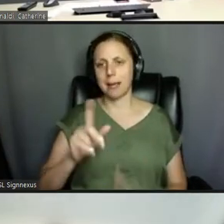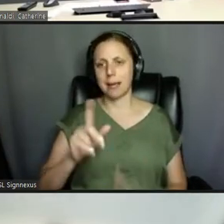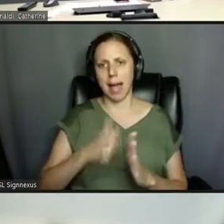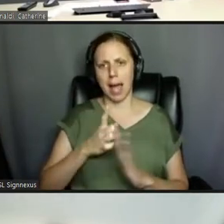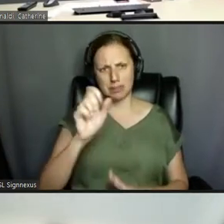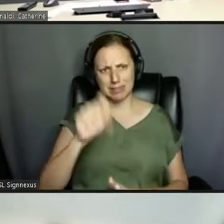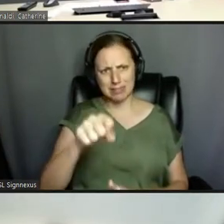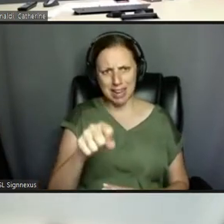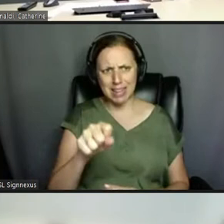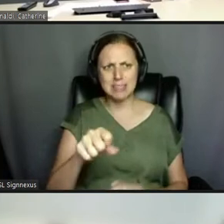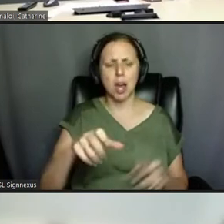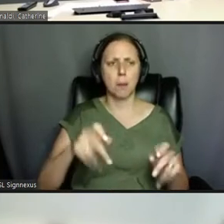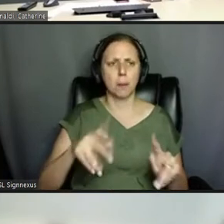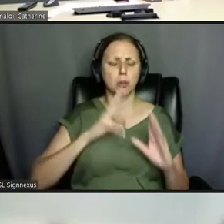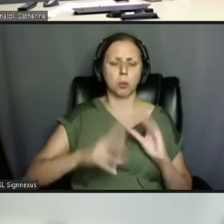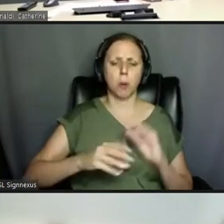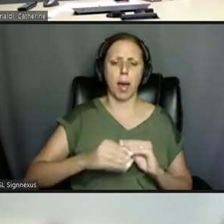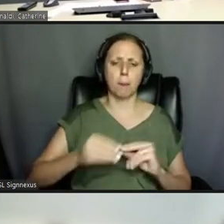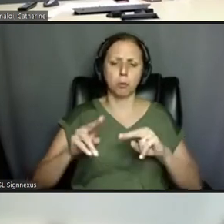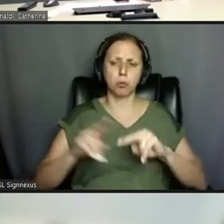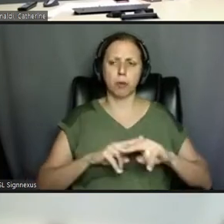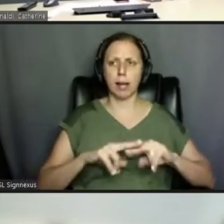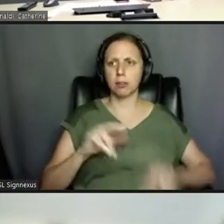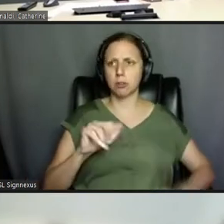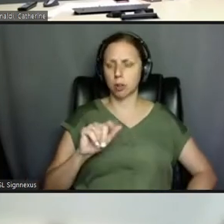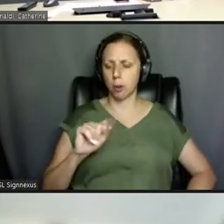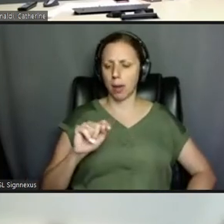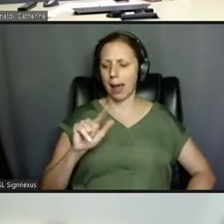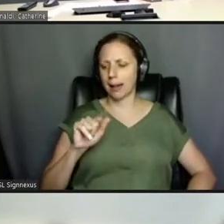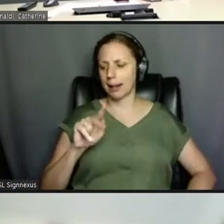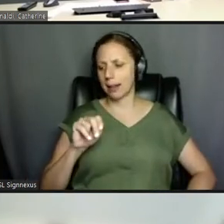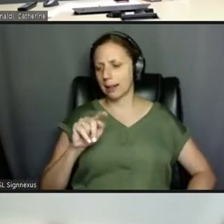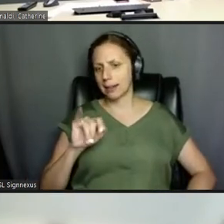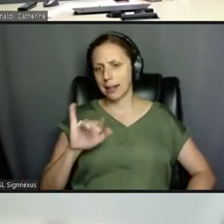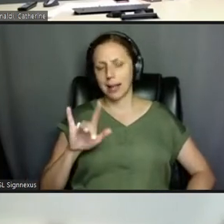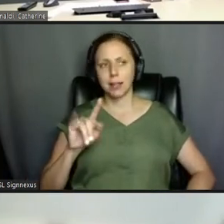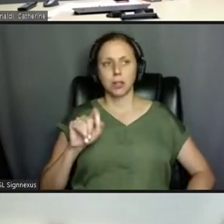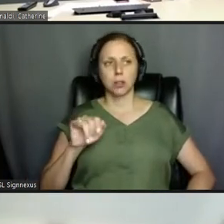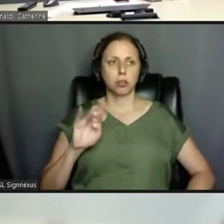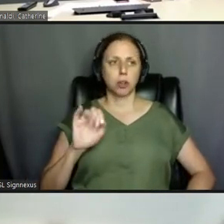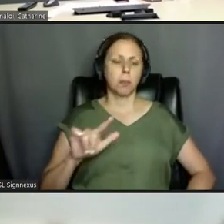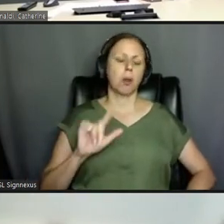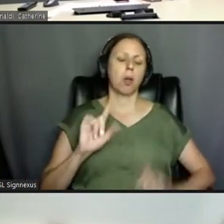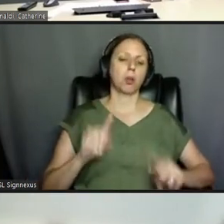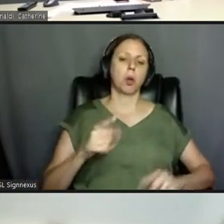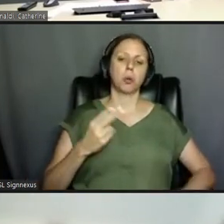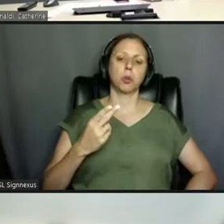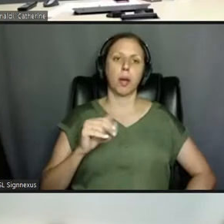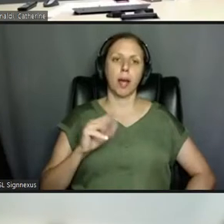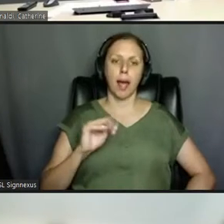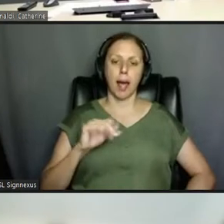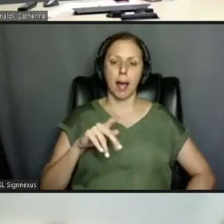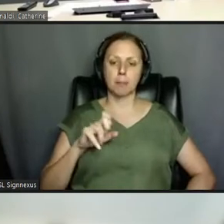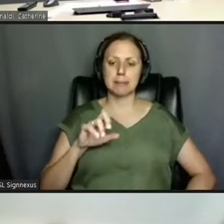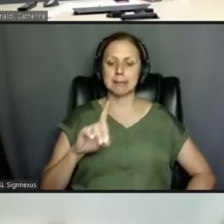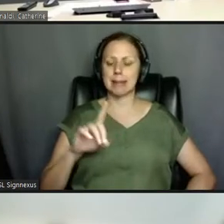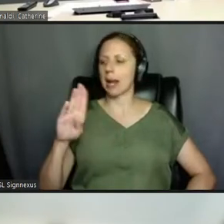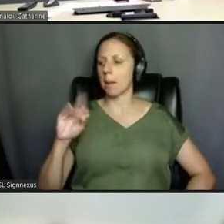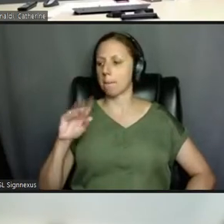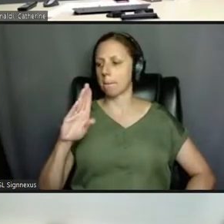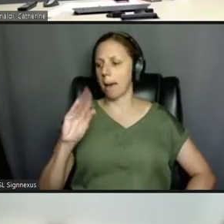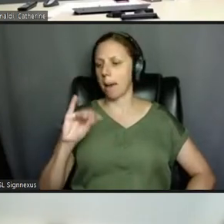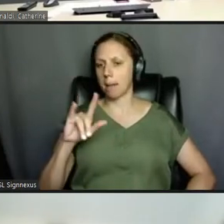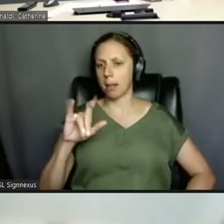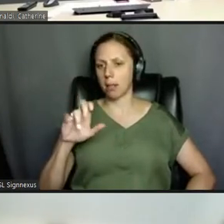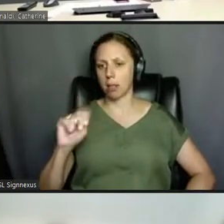trains to Atlantic Terminal, you know, going to Hempstead or going to like Babylon and stuff like that. And the flyers throughout the Long